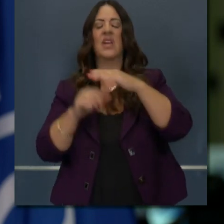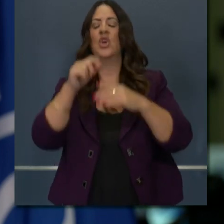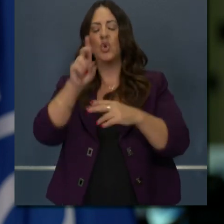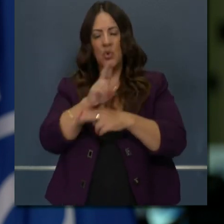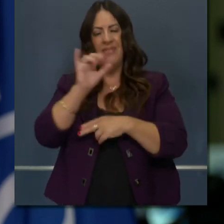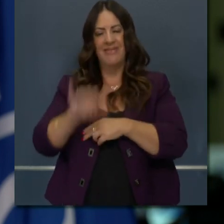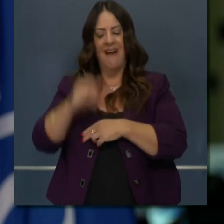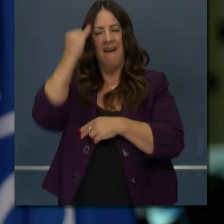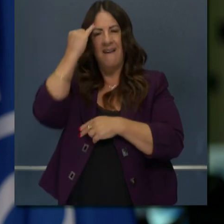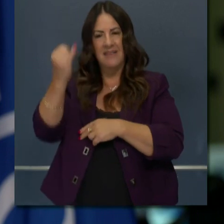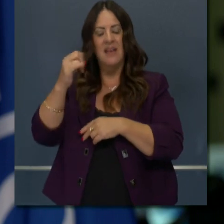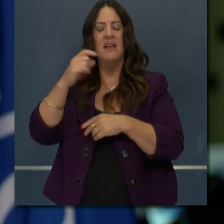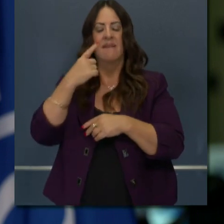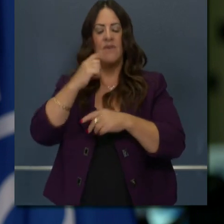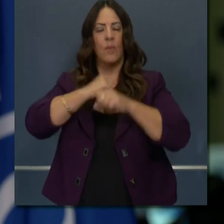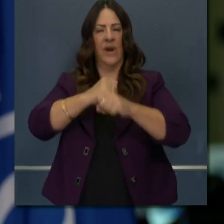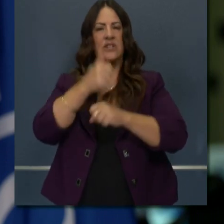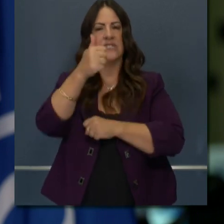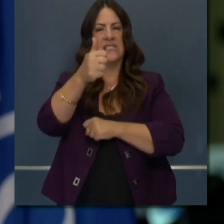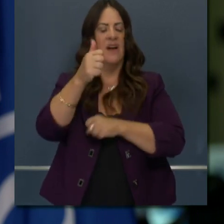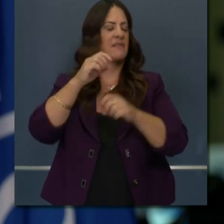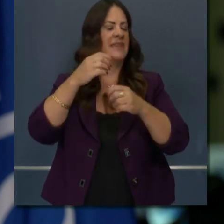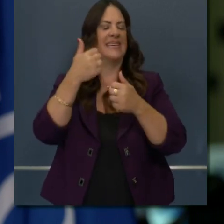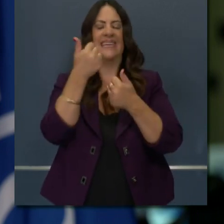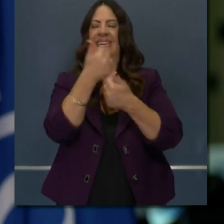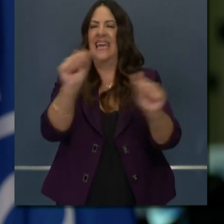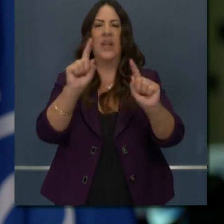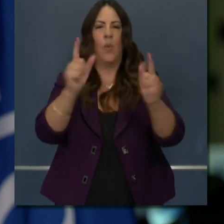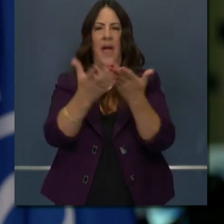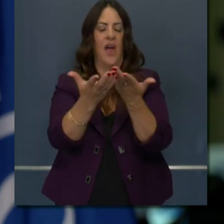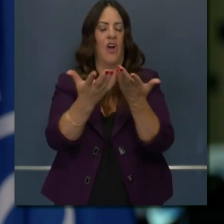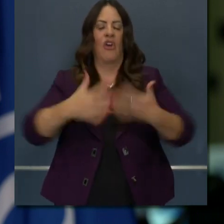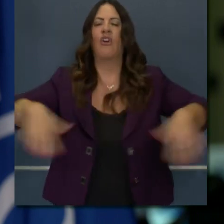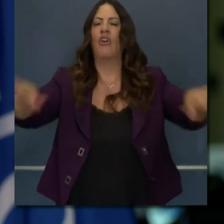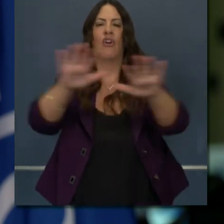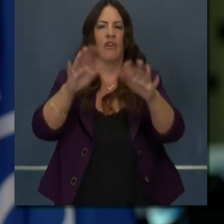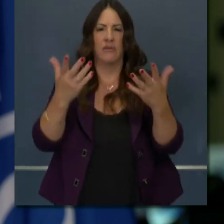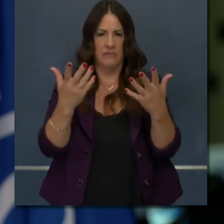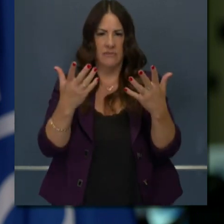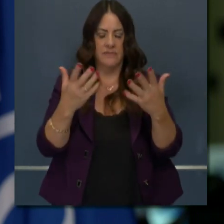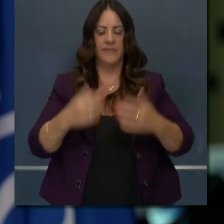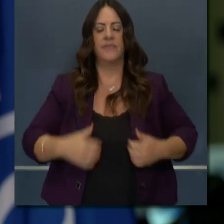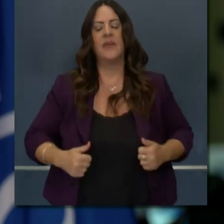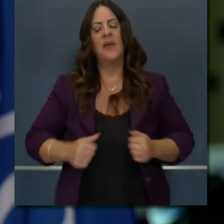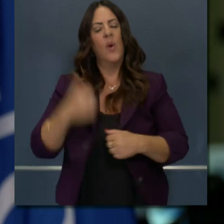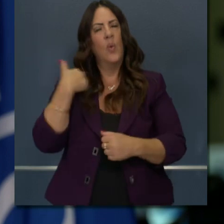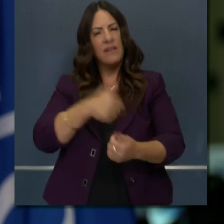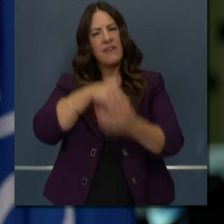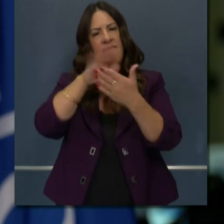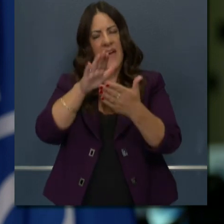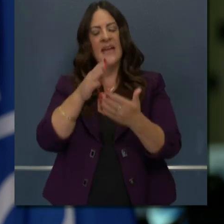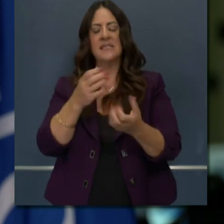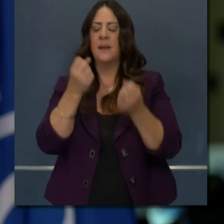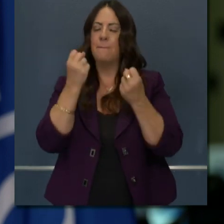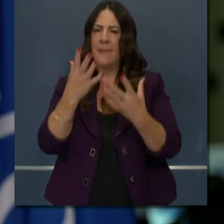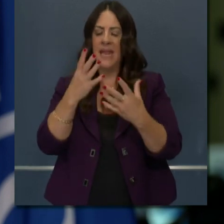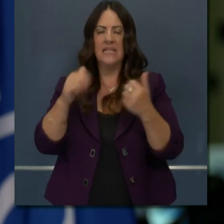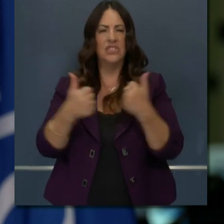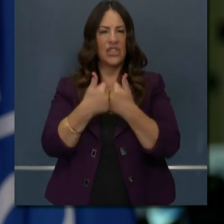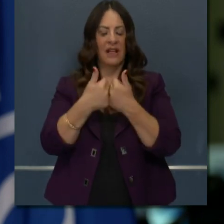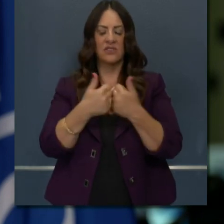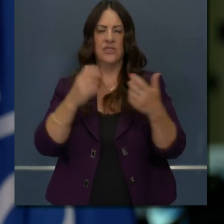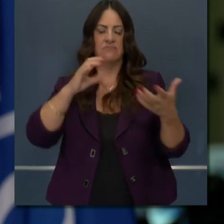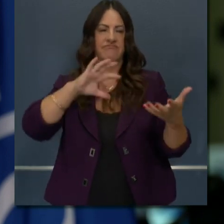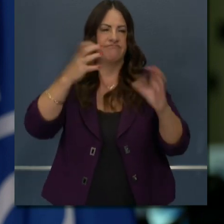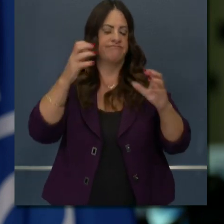on more so than ever this year as we think about earthquake safety and are facing a lot of other challenges with